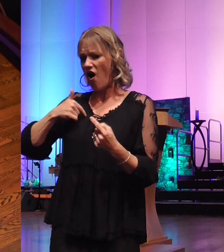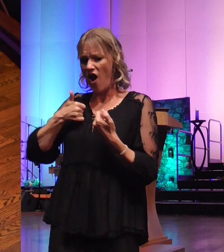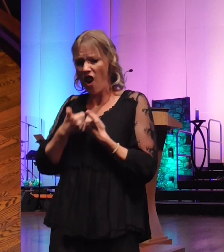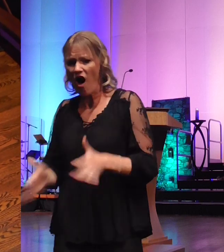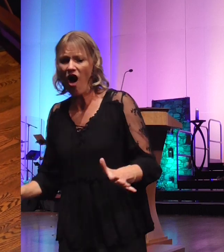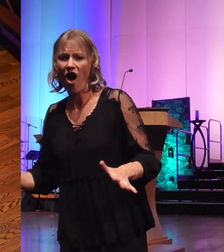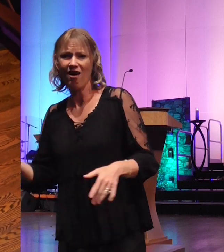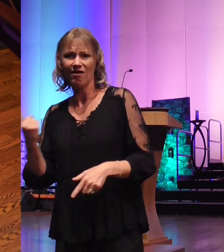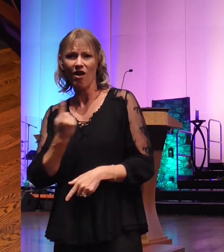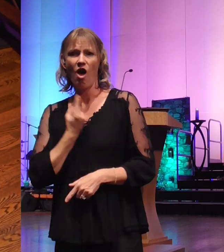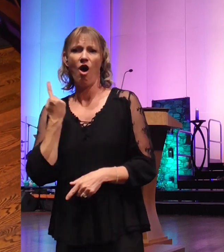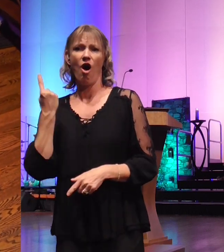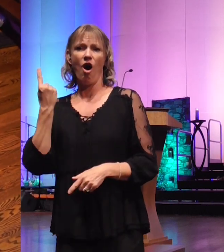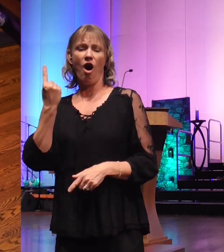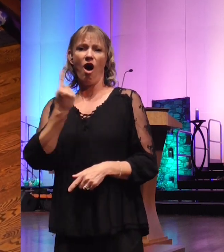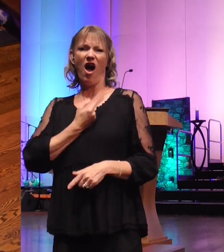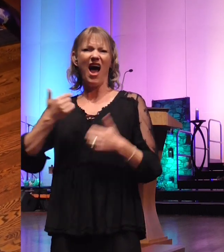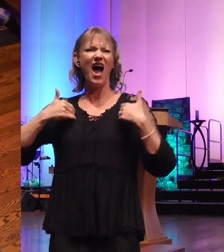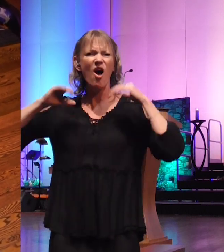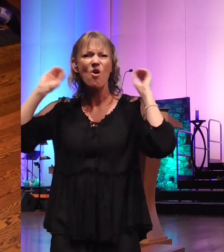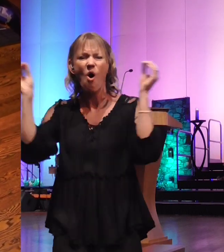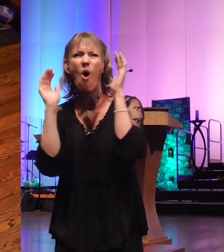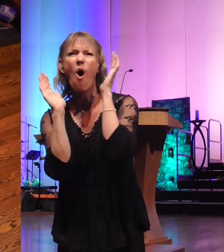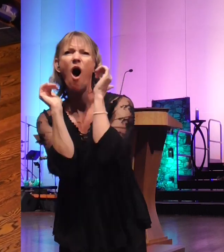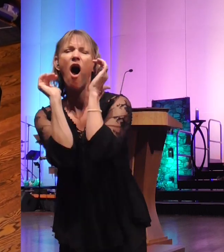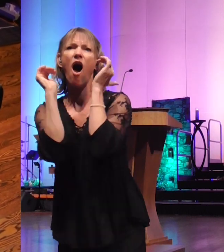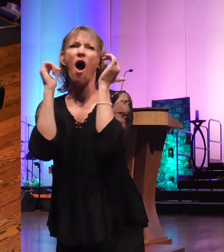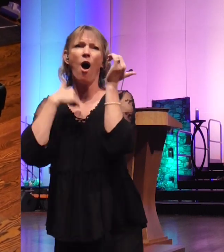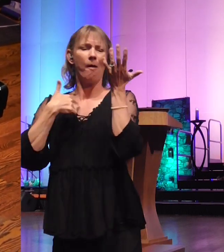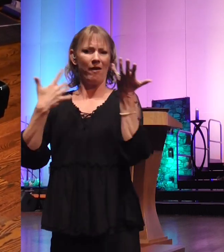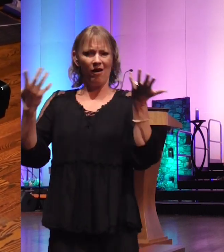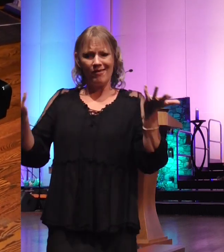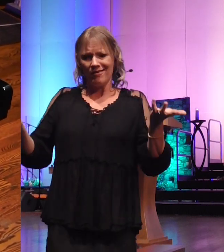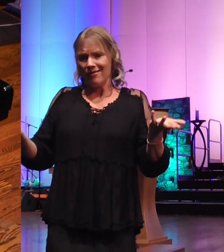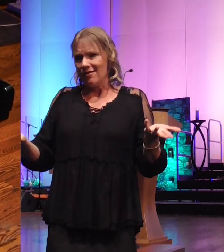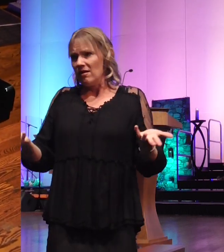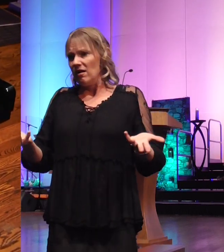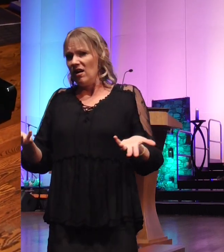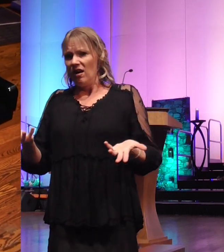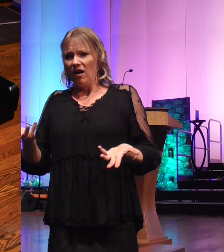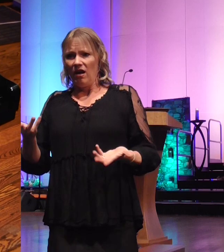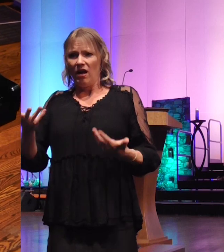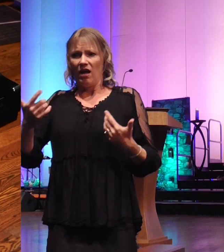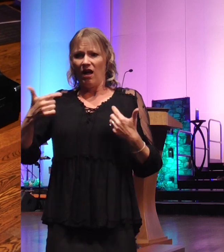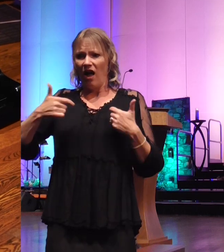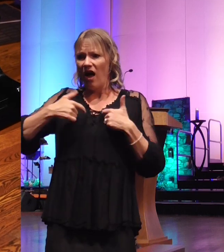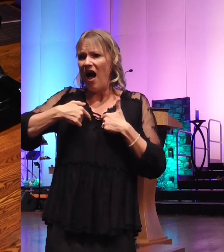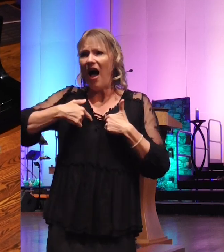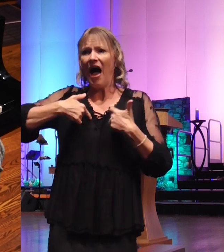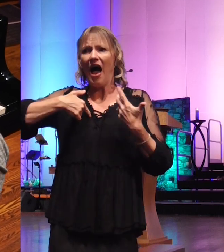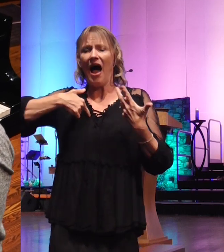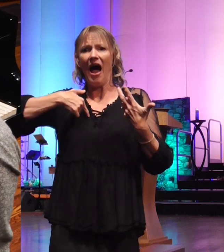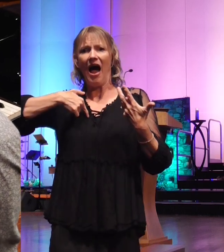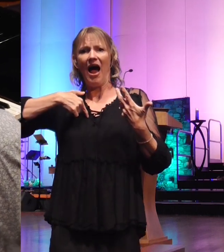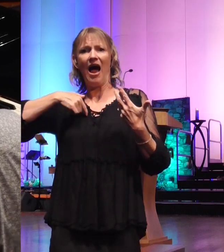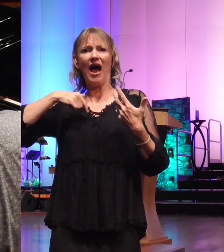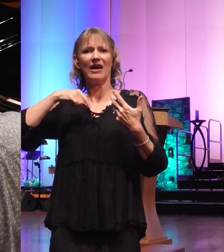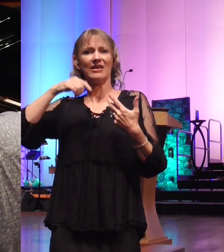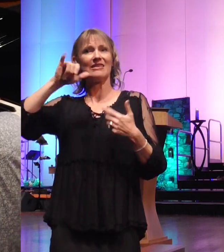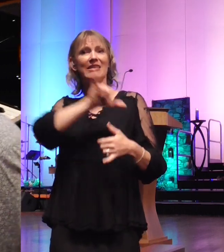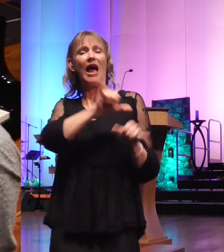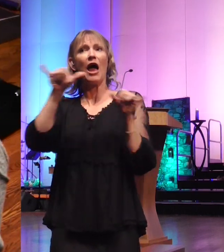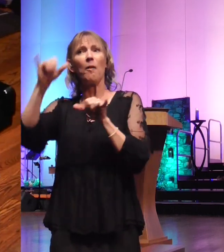alone, from hopelessly gone. I am the